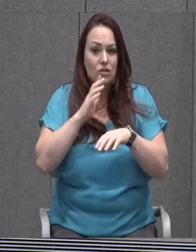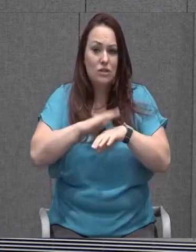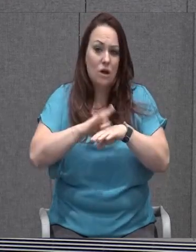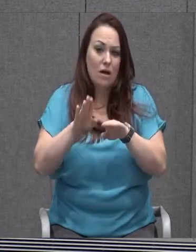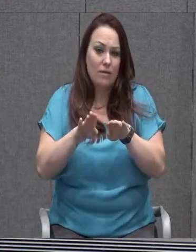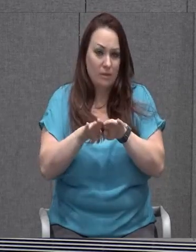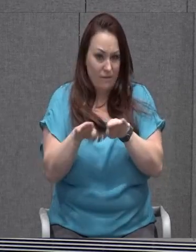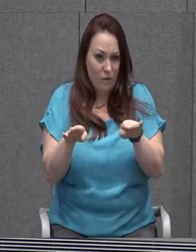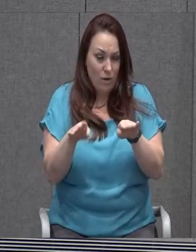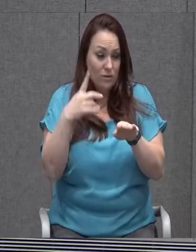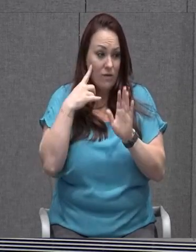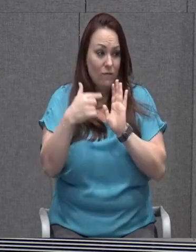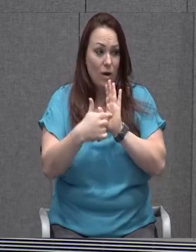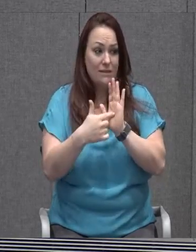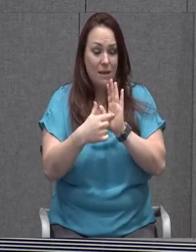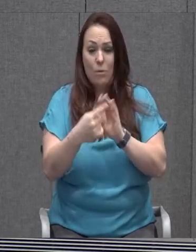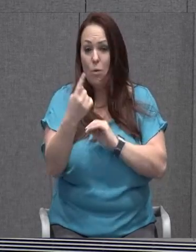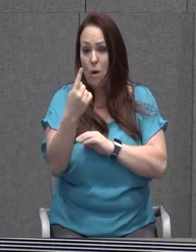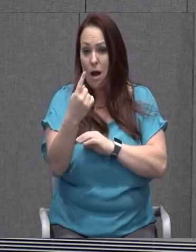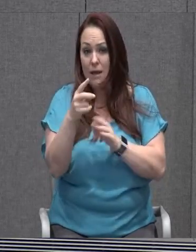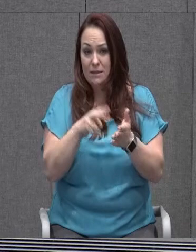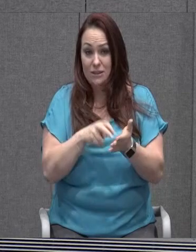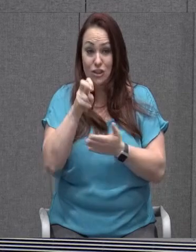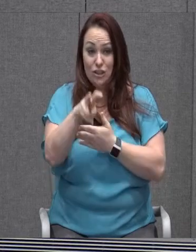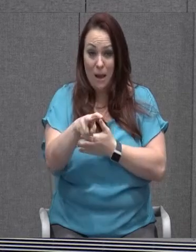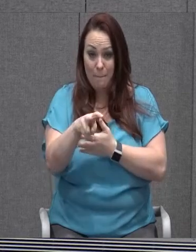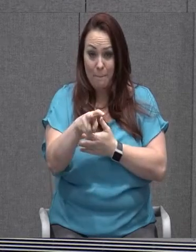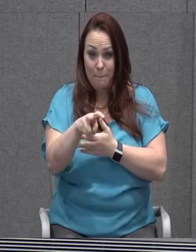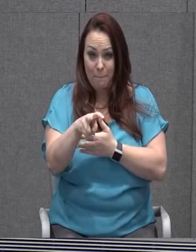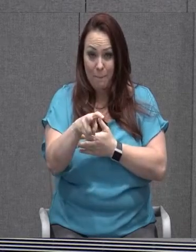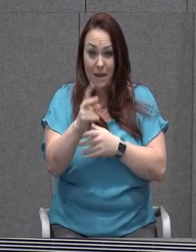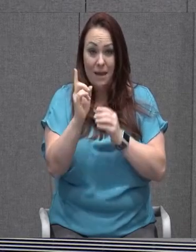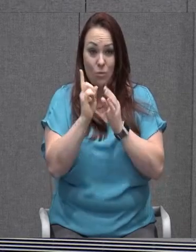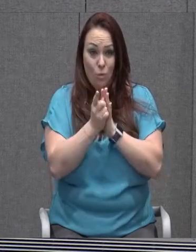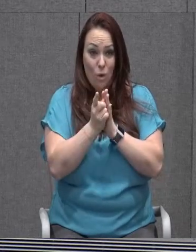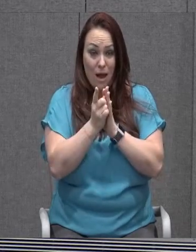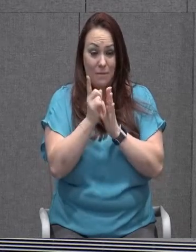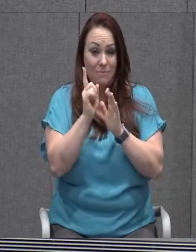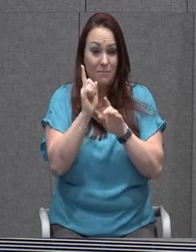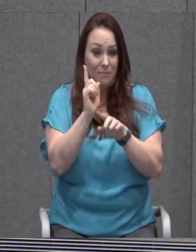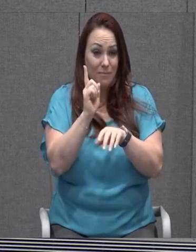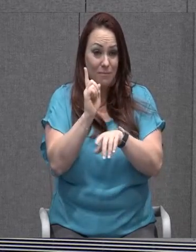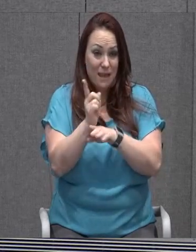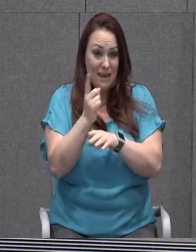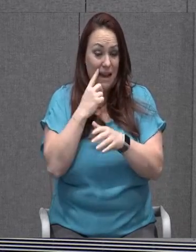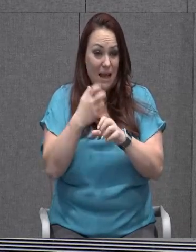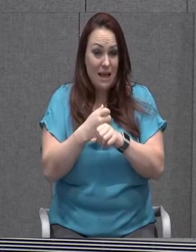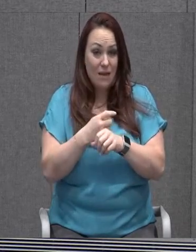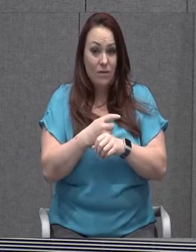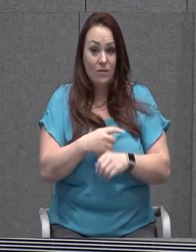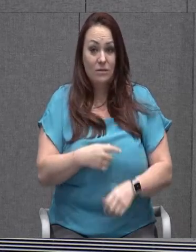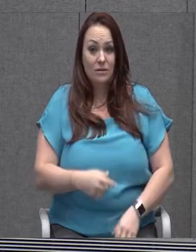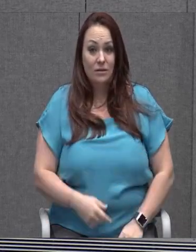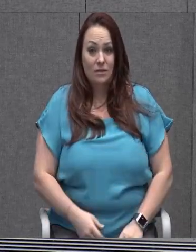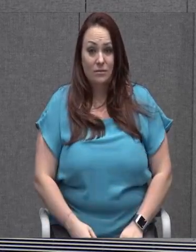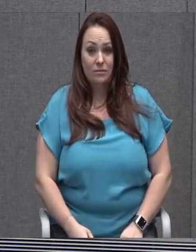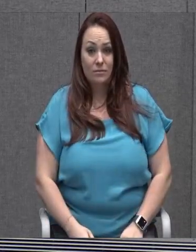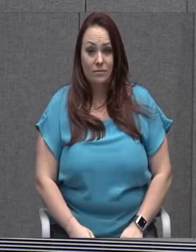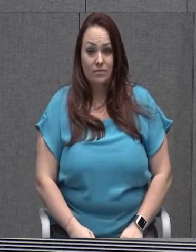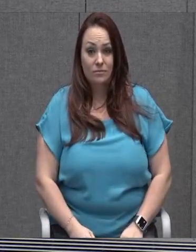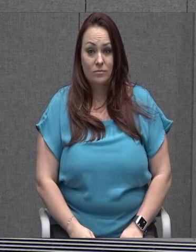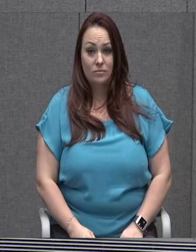example, I'm gonna use 1. Every time I jump over that cup in a minute, I get 1 point. So if I use 1 cup and I hop